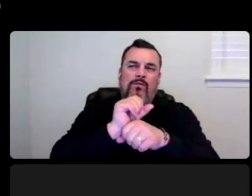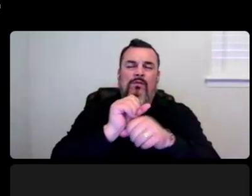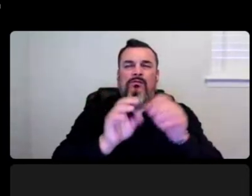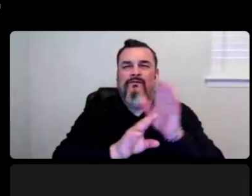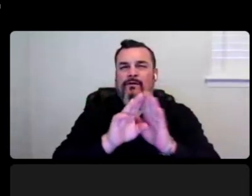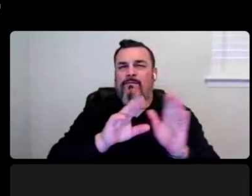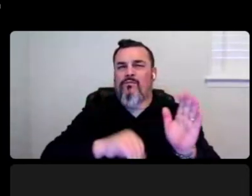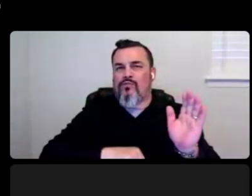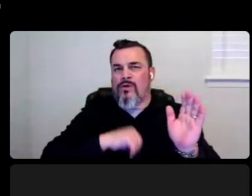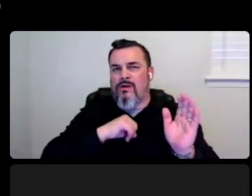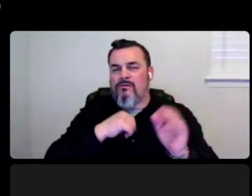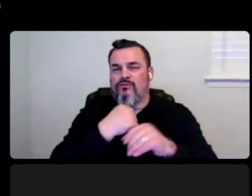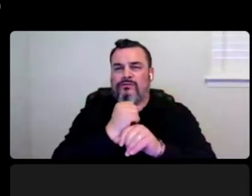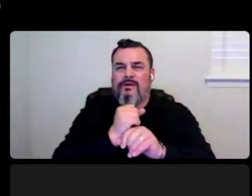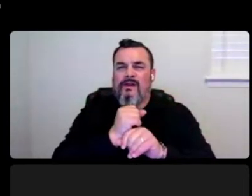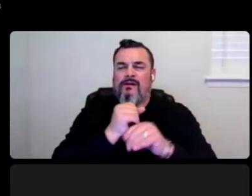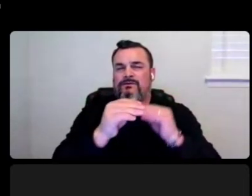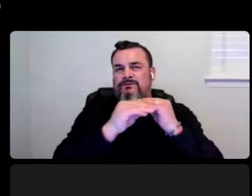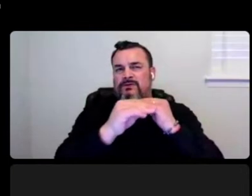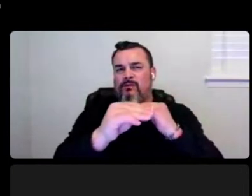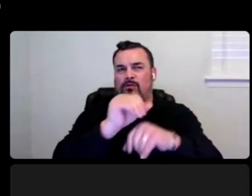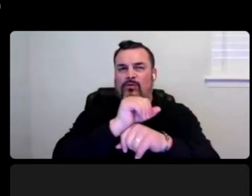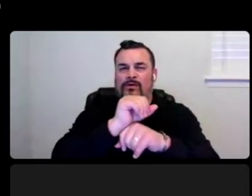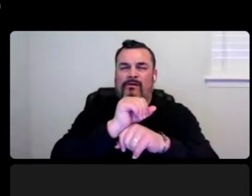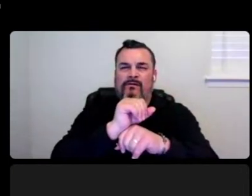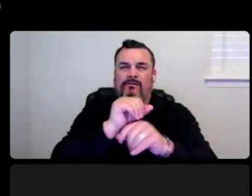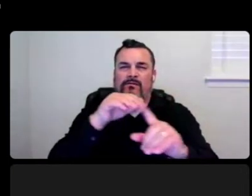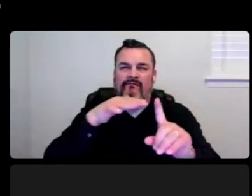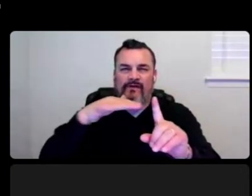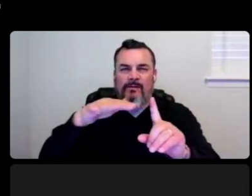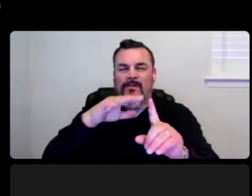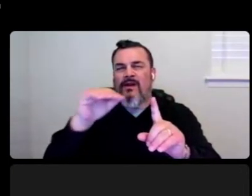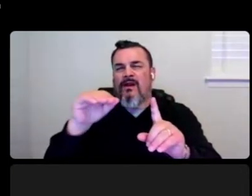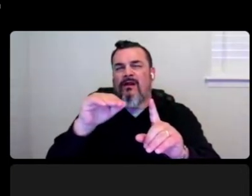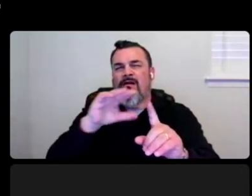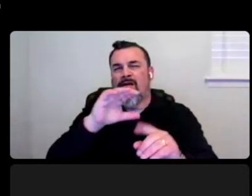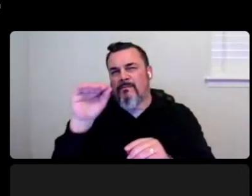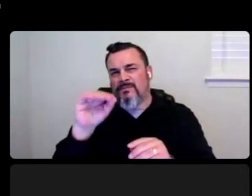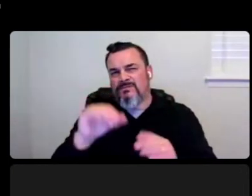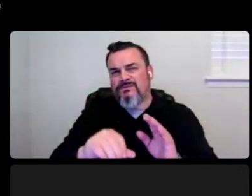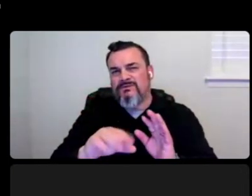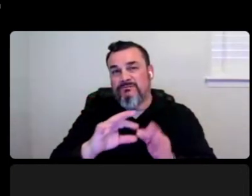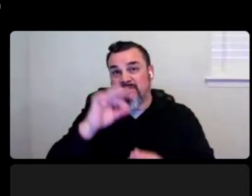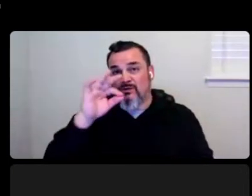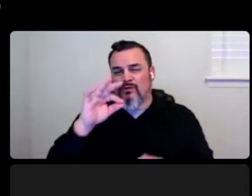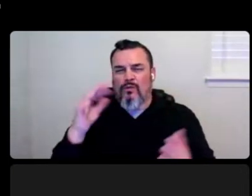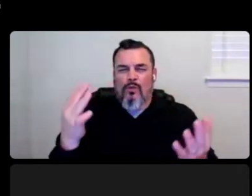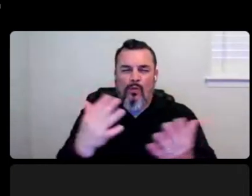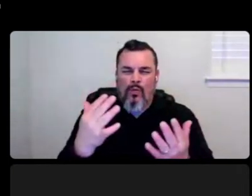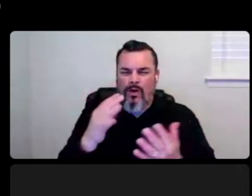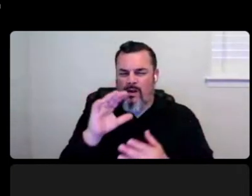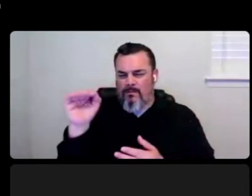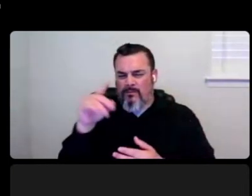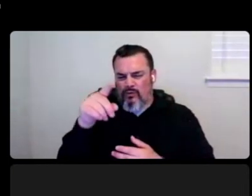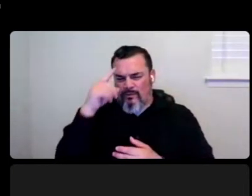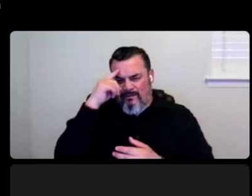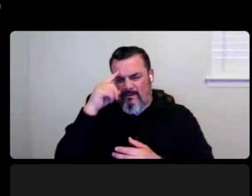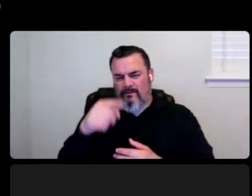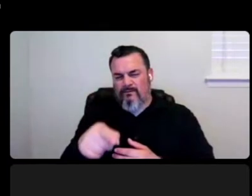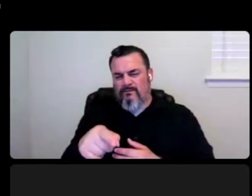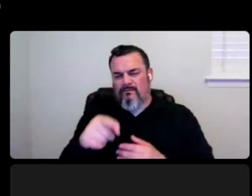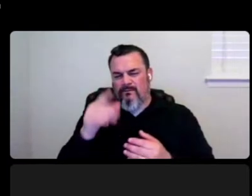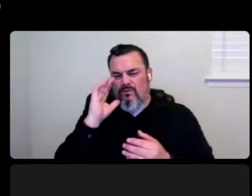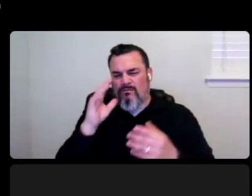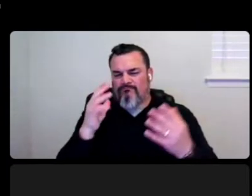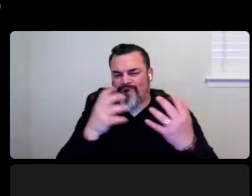pride, creating a stable working environment and company spirit. What company do you think would